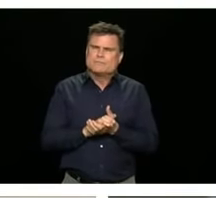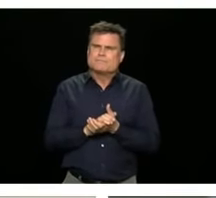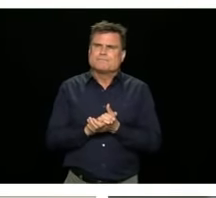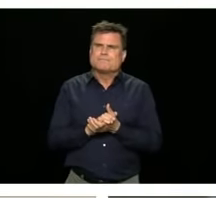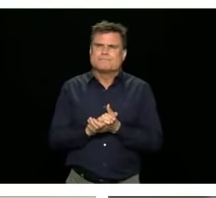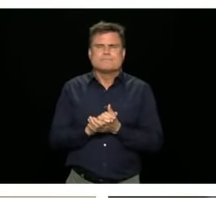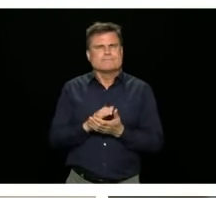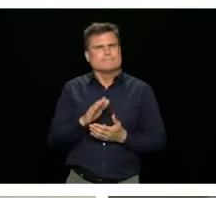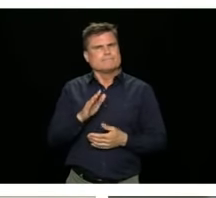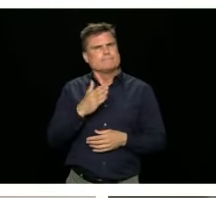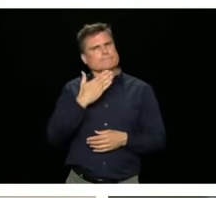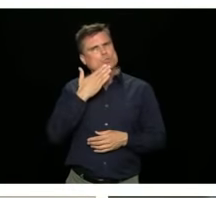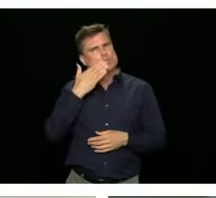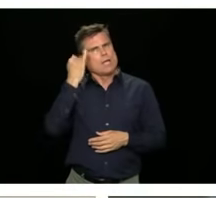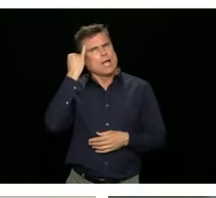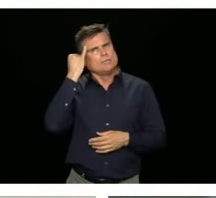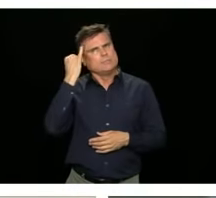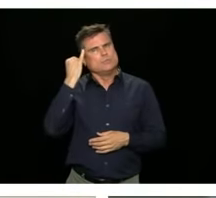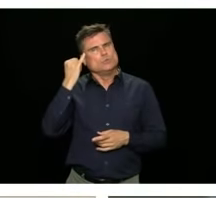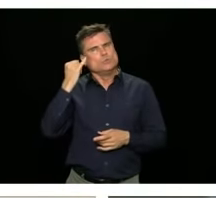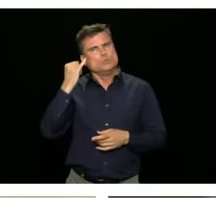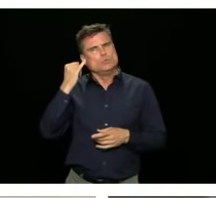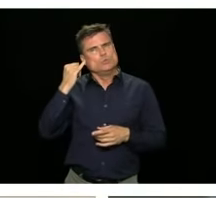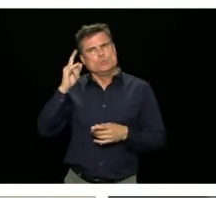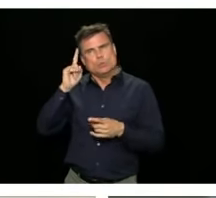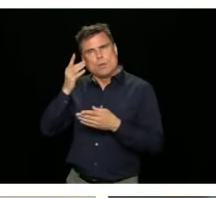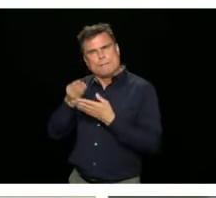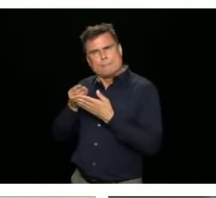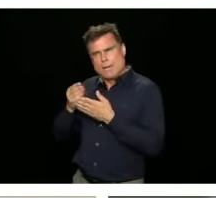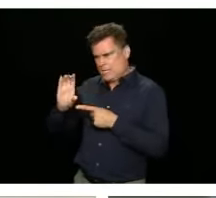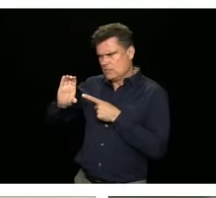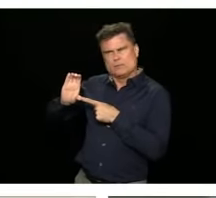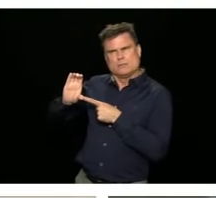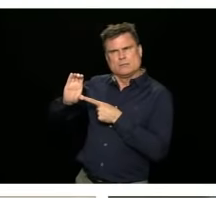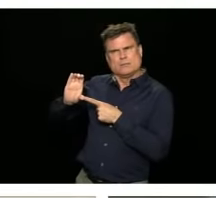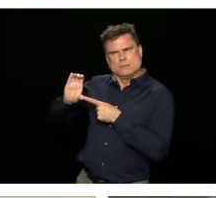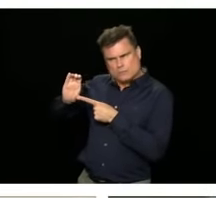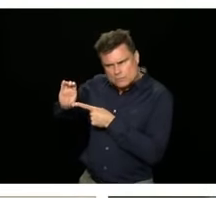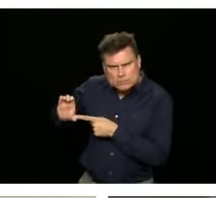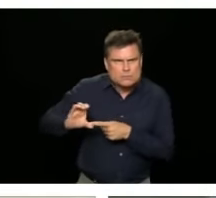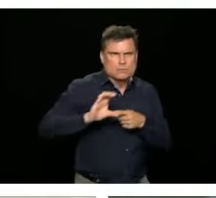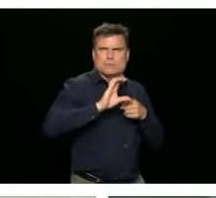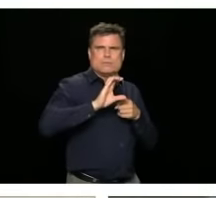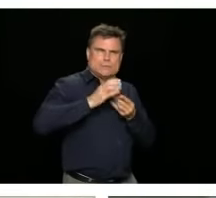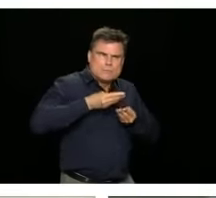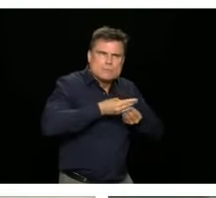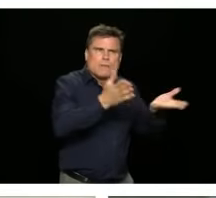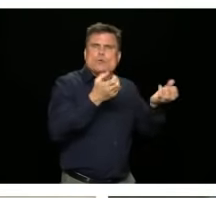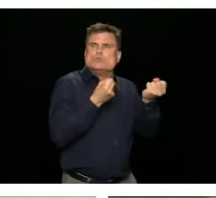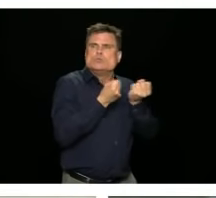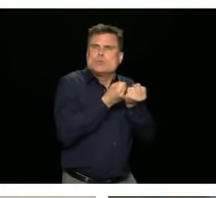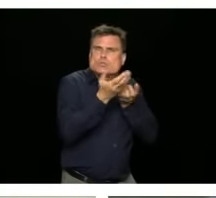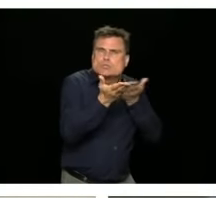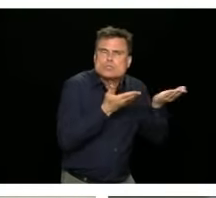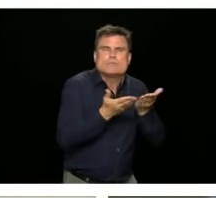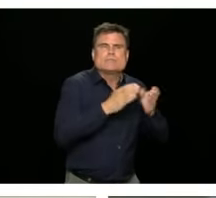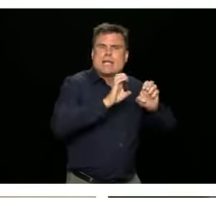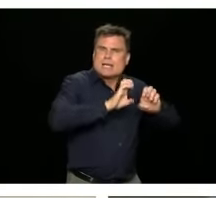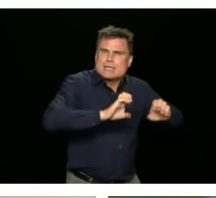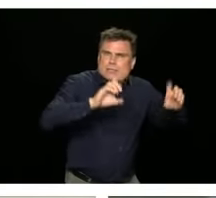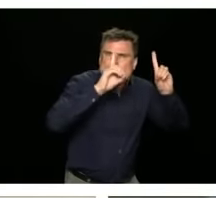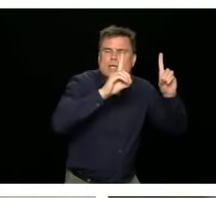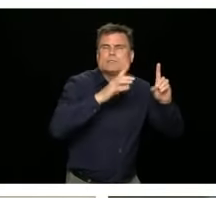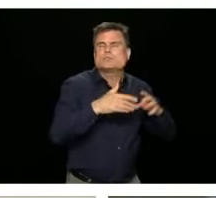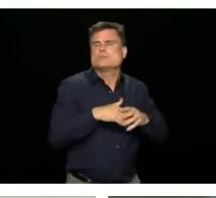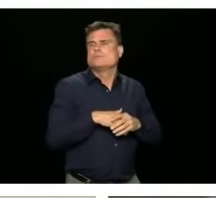have public transit to be cheaper or free? There are many systems that we can make